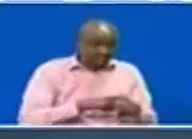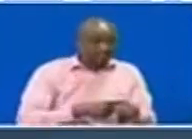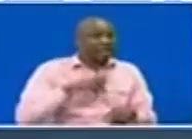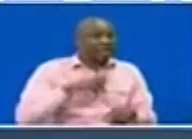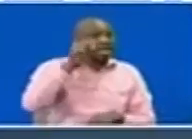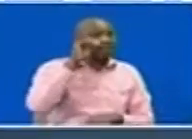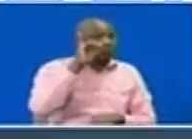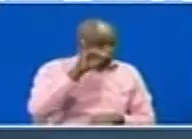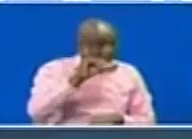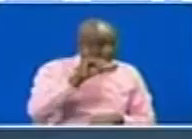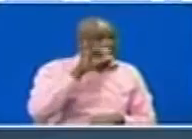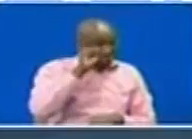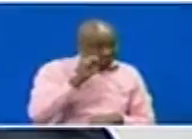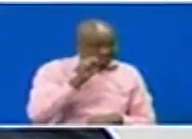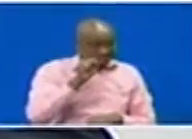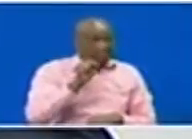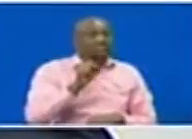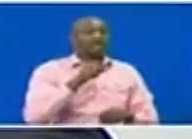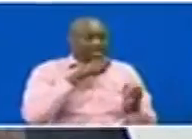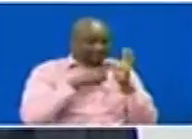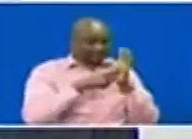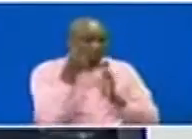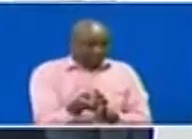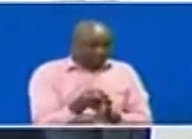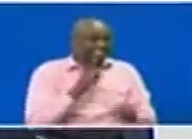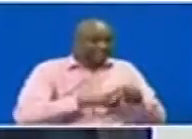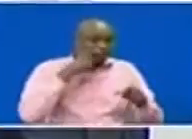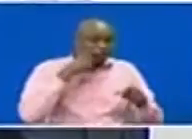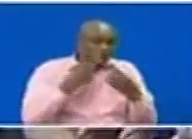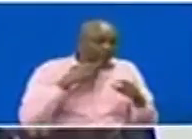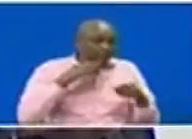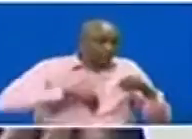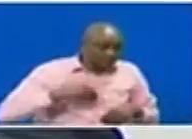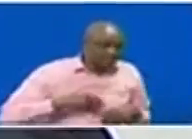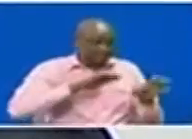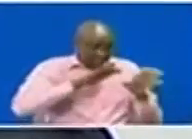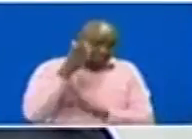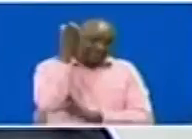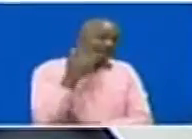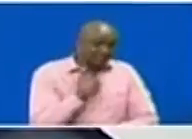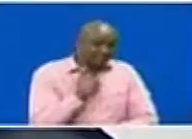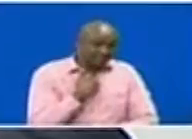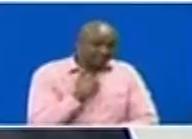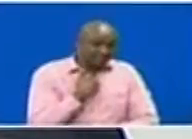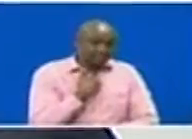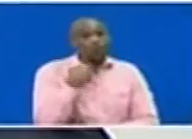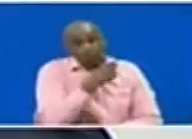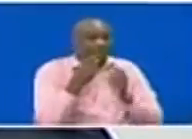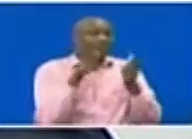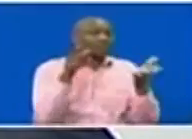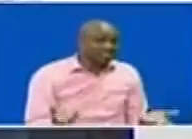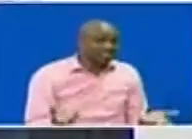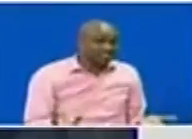about the NYS, for instance, and what Parliament has done about it, when you talk about corruption within Parliament itself, mm-hmm. who is supposed to deal with